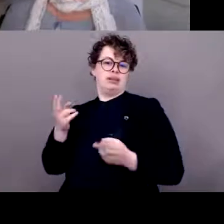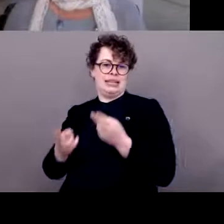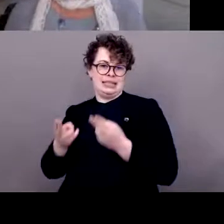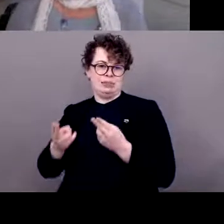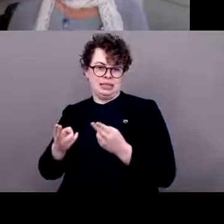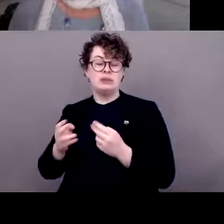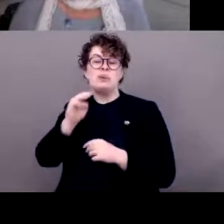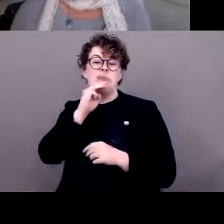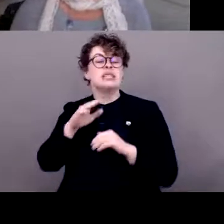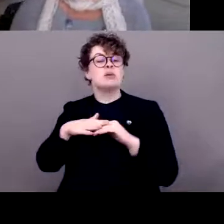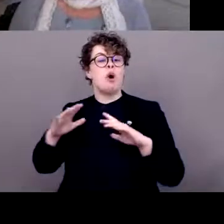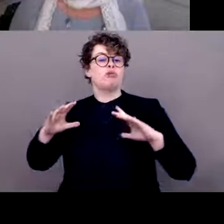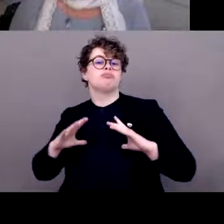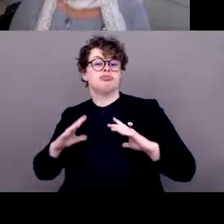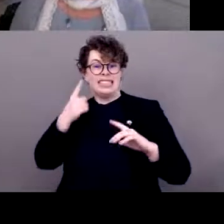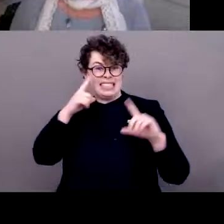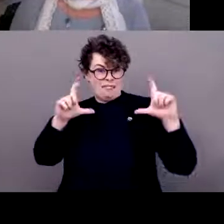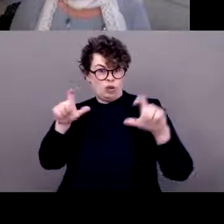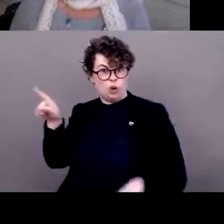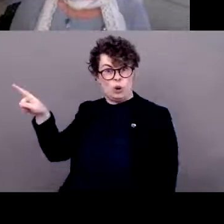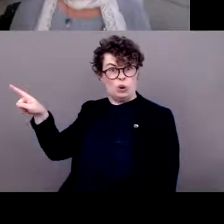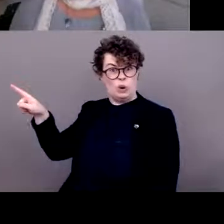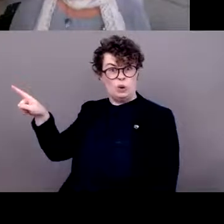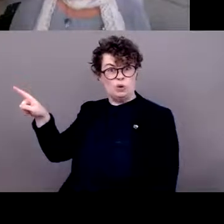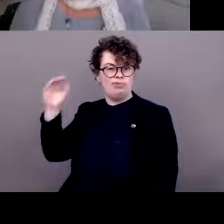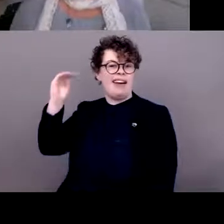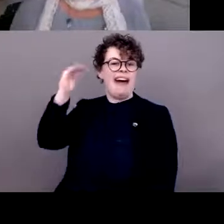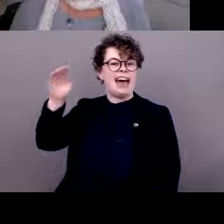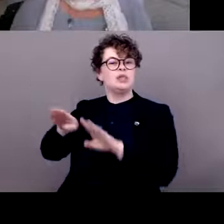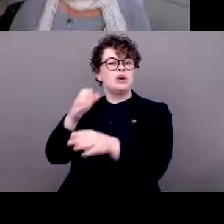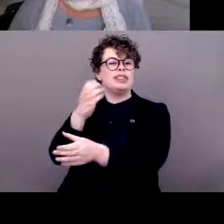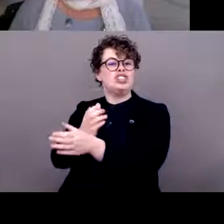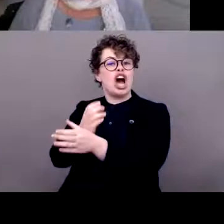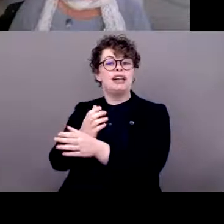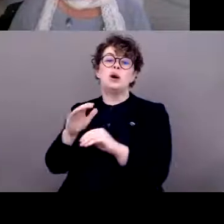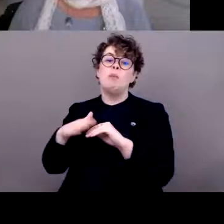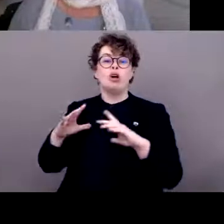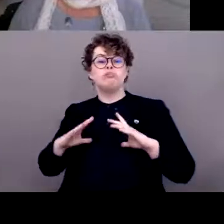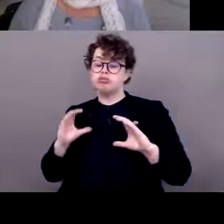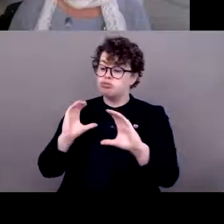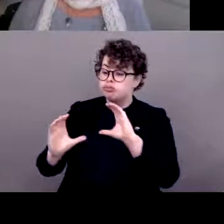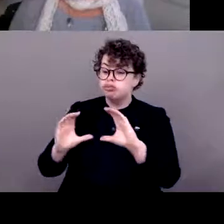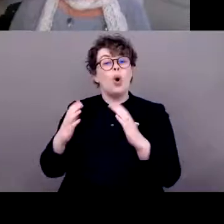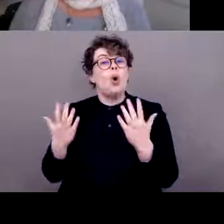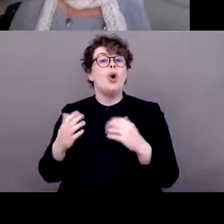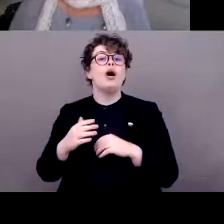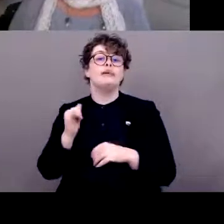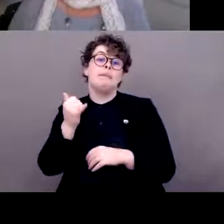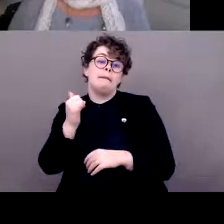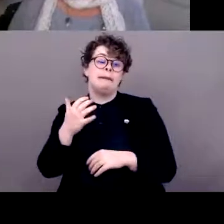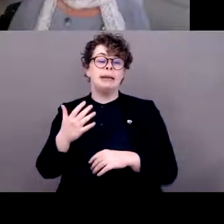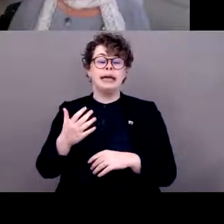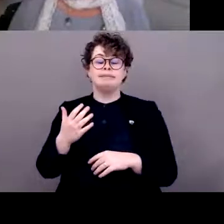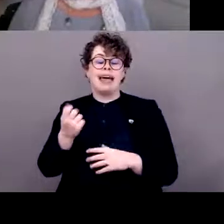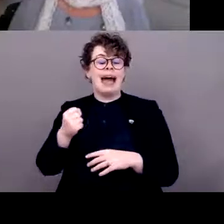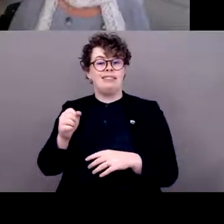child, as we see in the picture here, playing with a child maybe, or have a conversation with an older child to find out a little bit about how